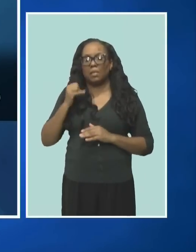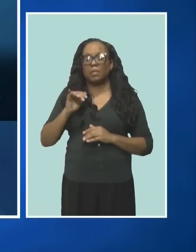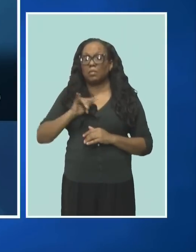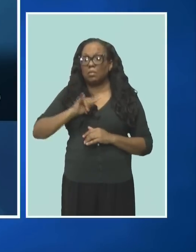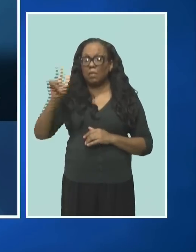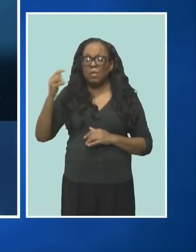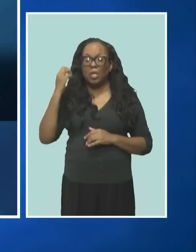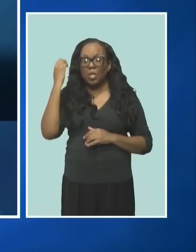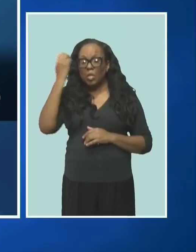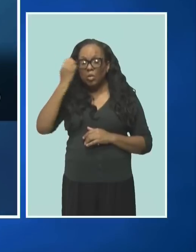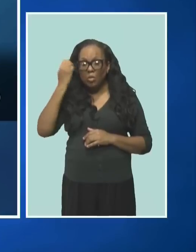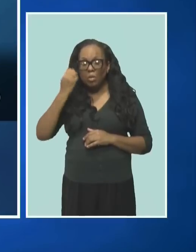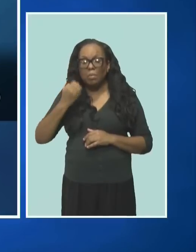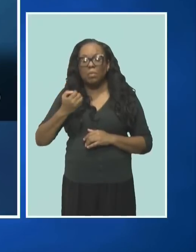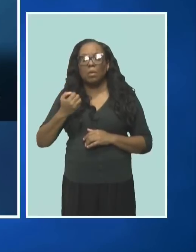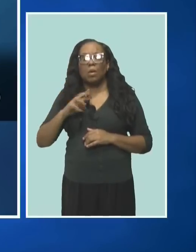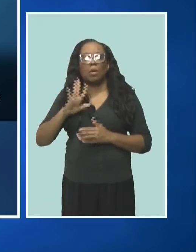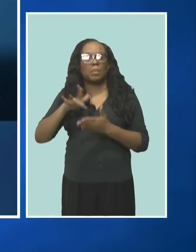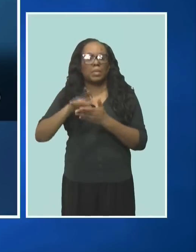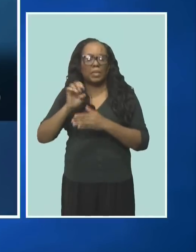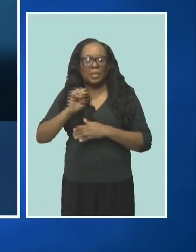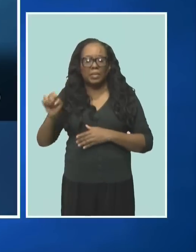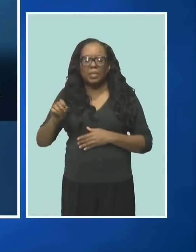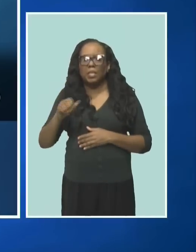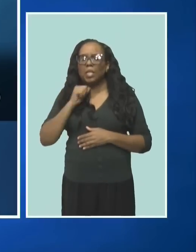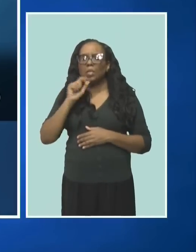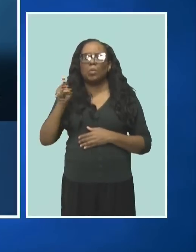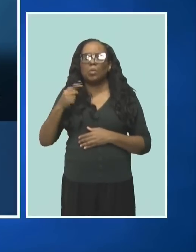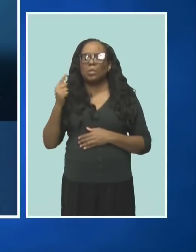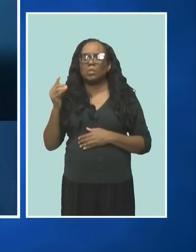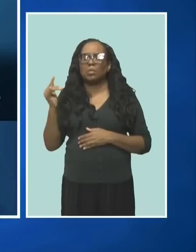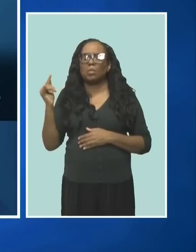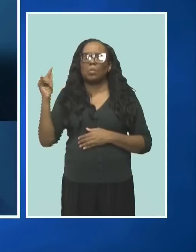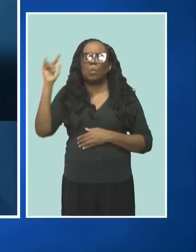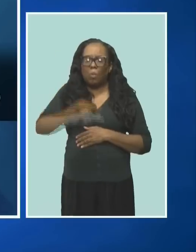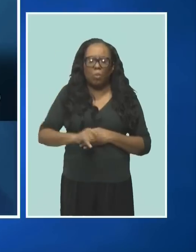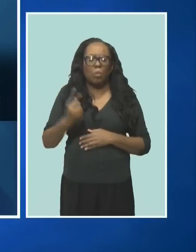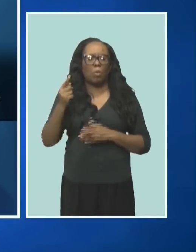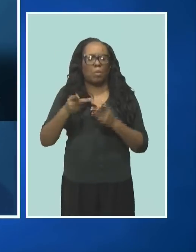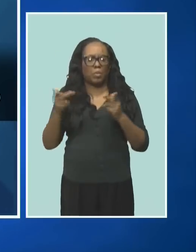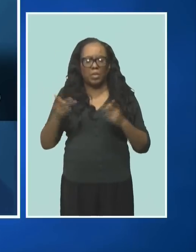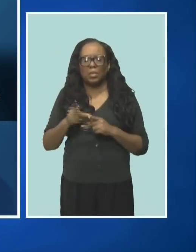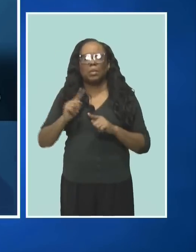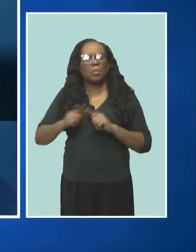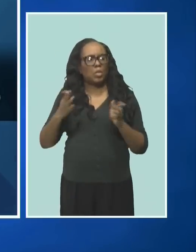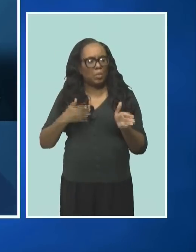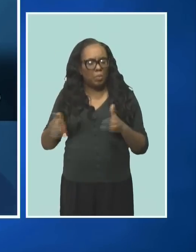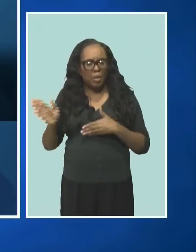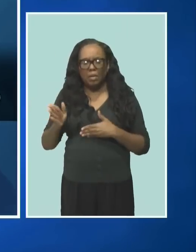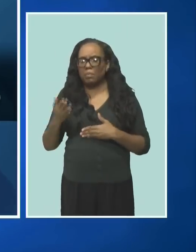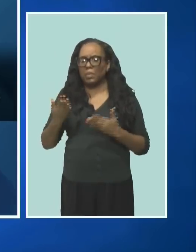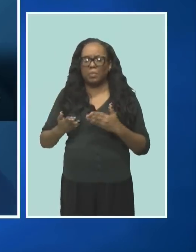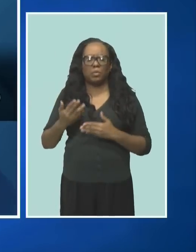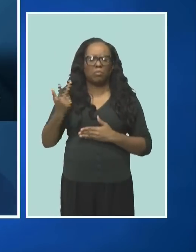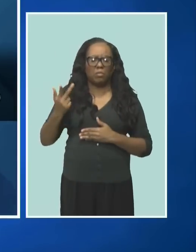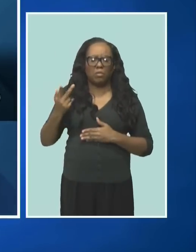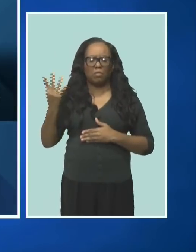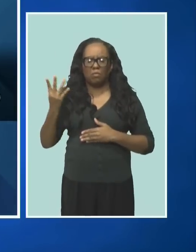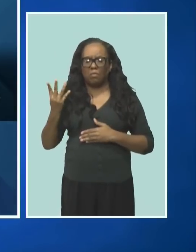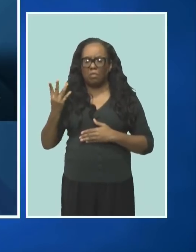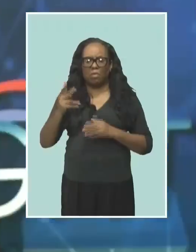don't just go to one place. You kind of plan those 2-week trips, 3-week trips to be able to go to 2, 3, or 4